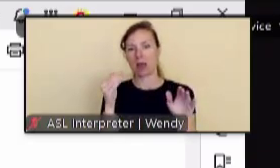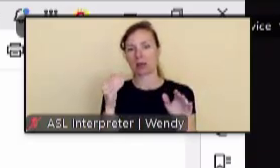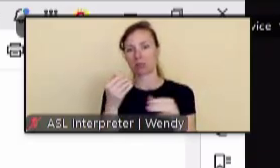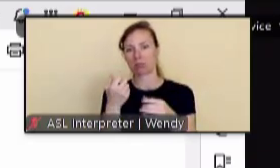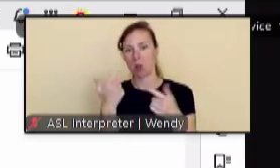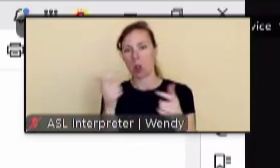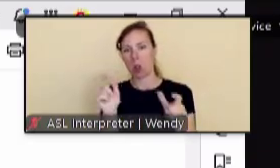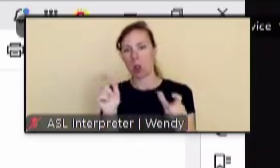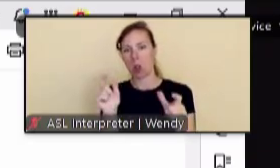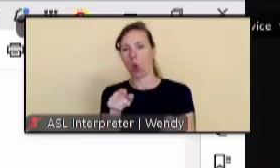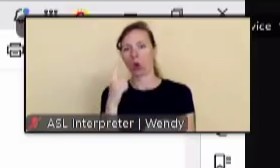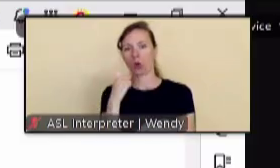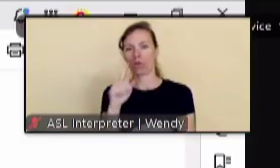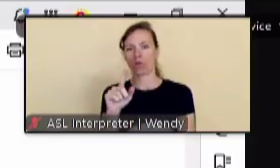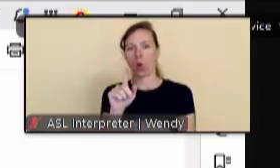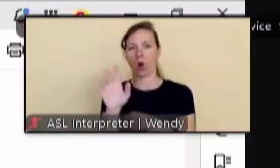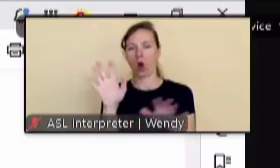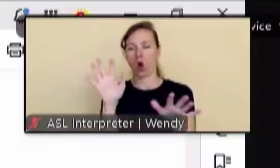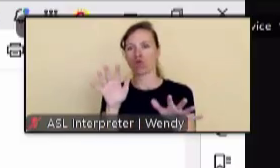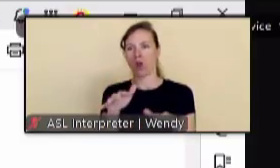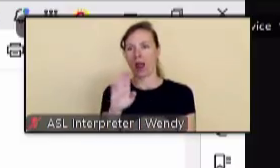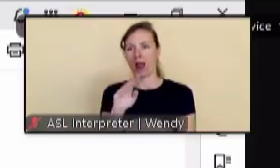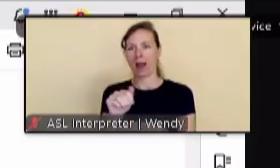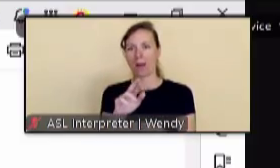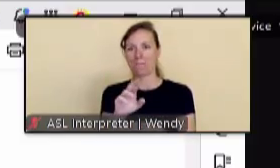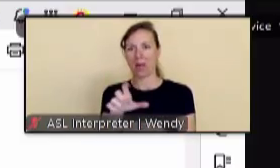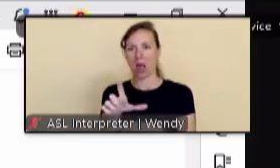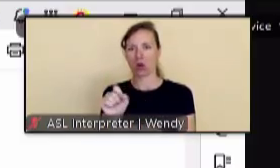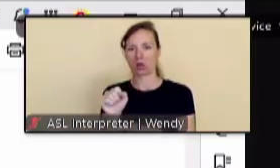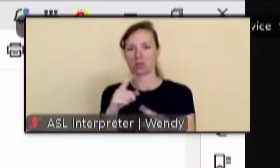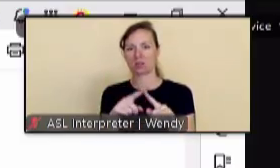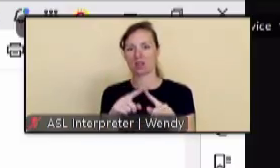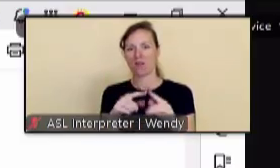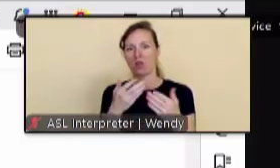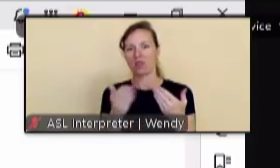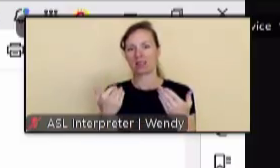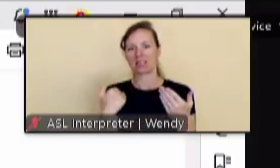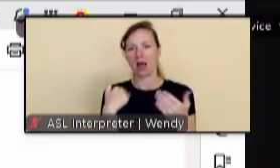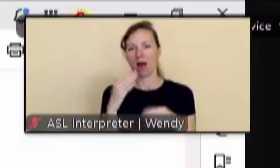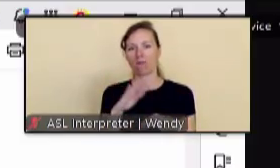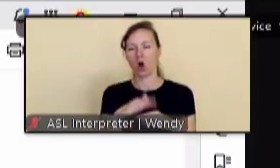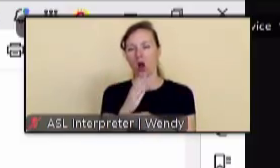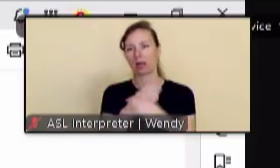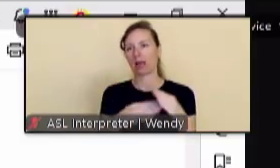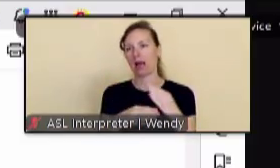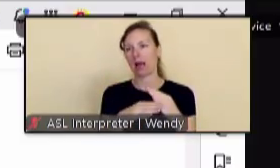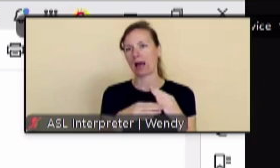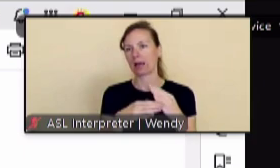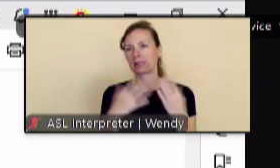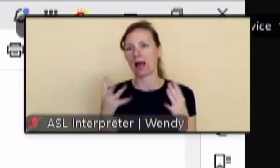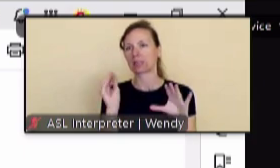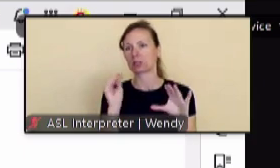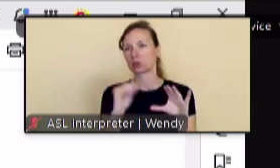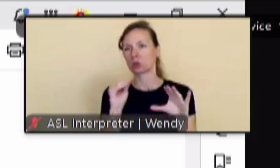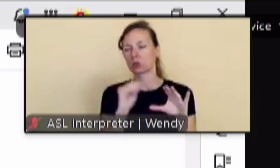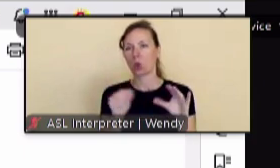some other things to be able to have on hand, and store those to be able to more readily